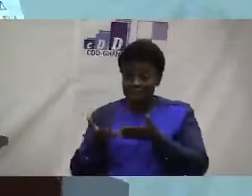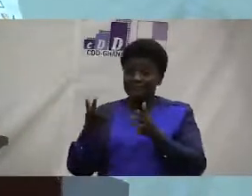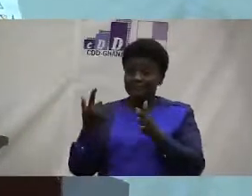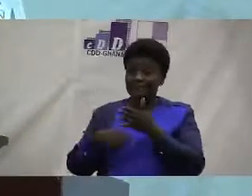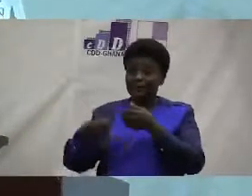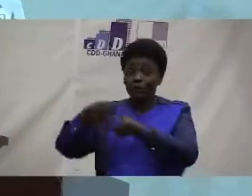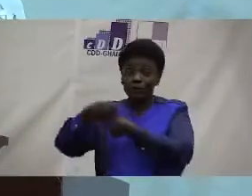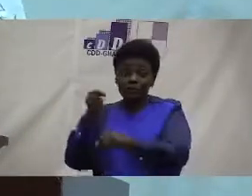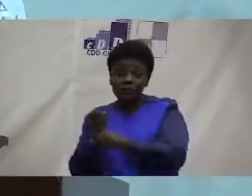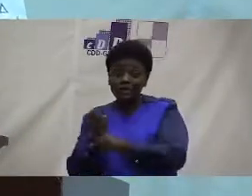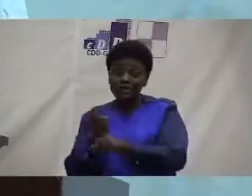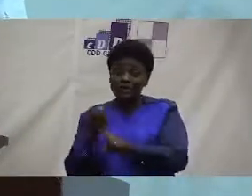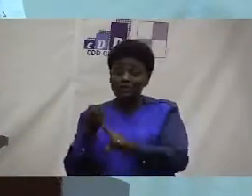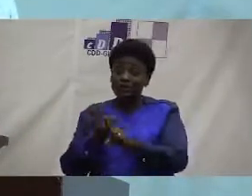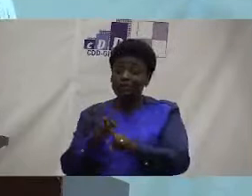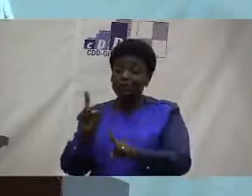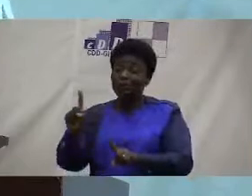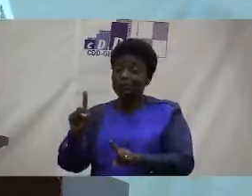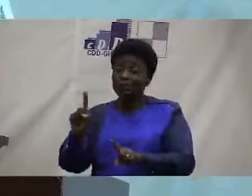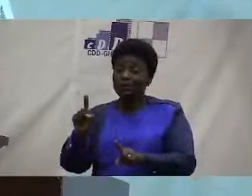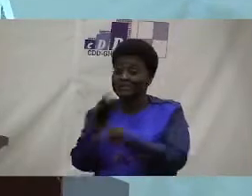with our democracy to Kano